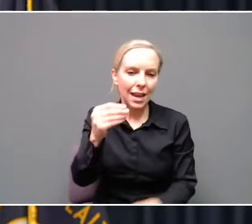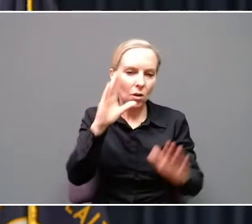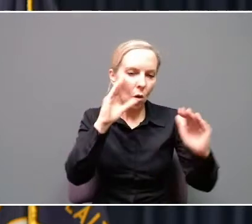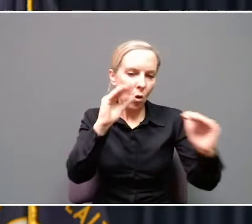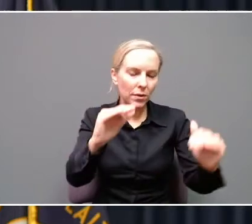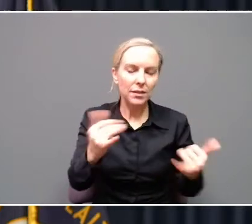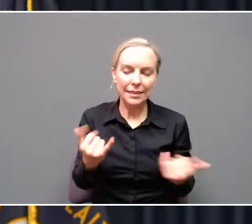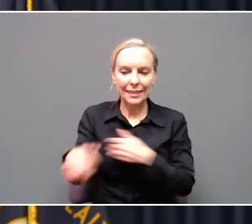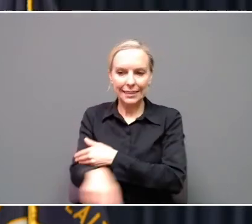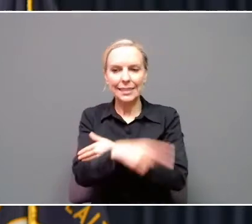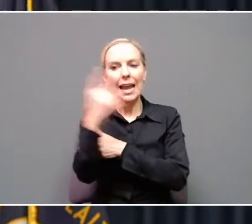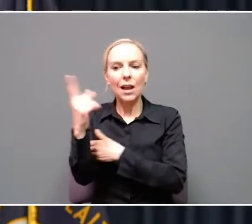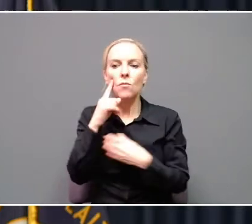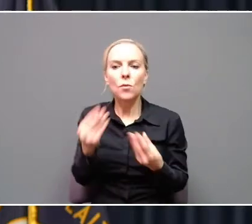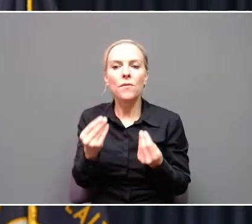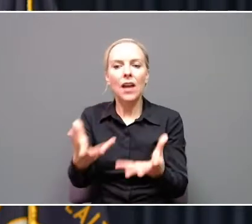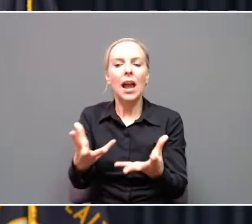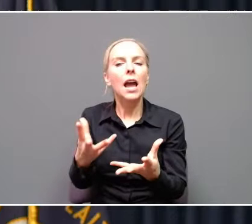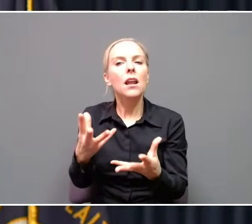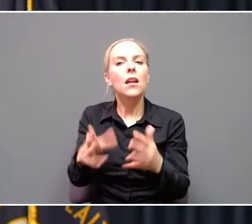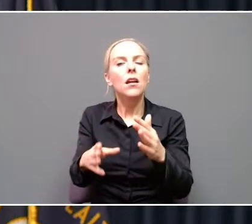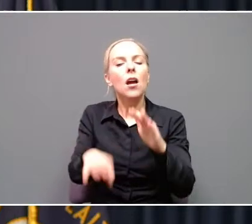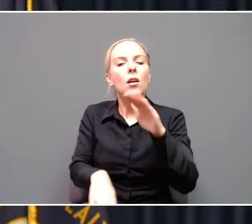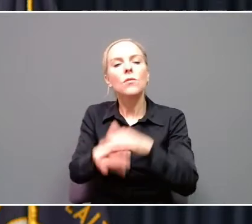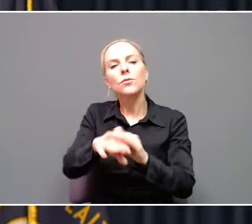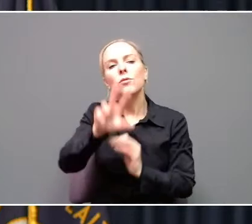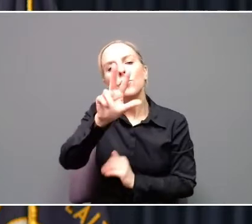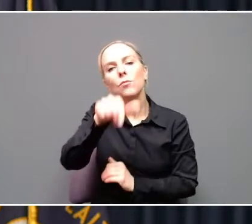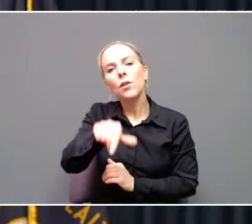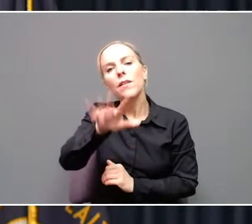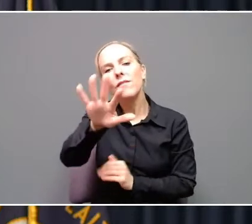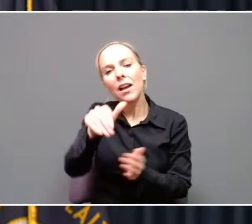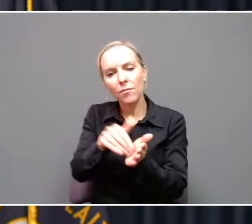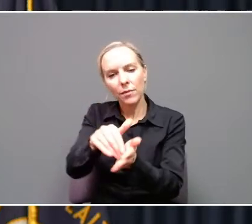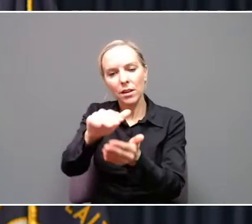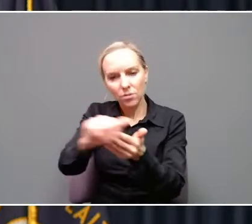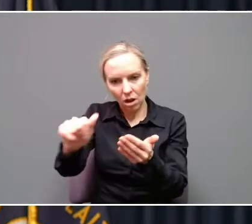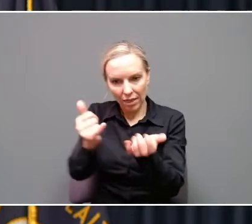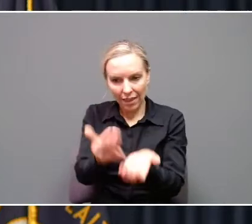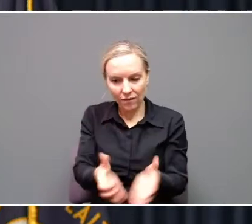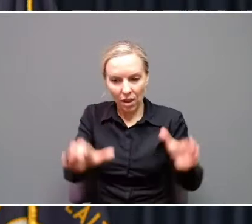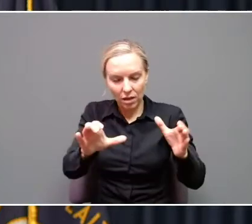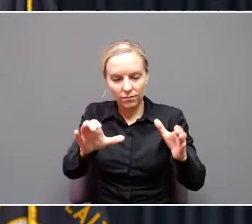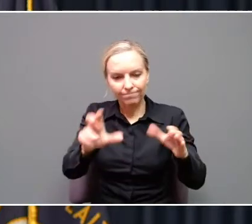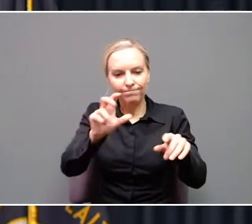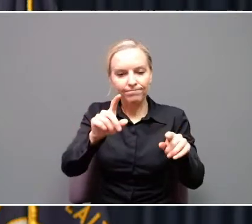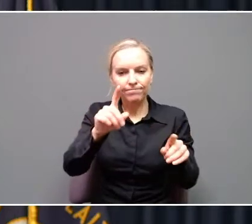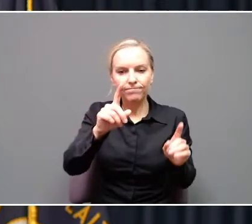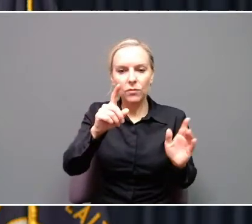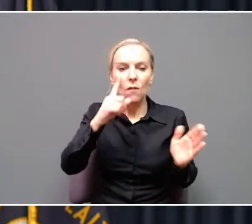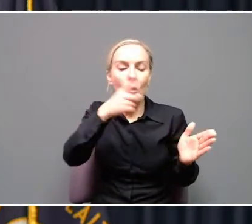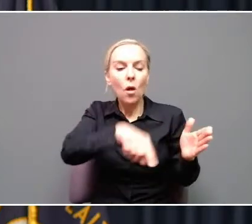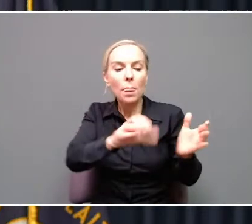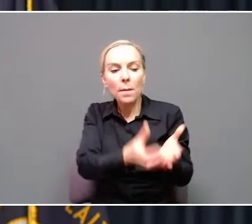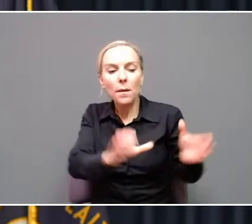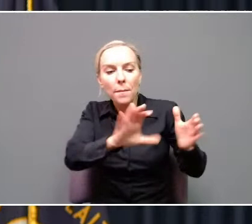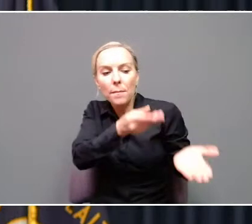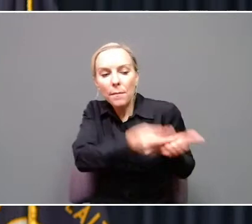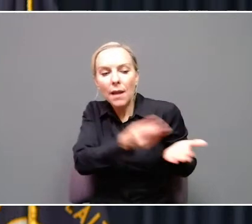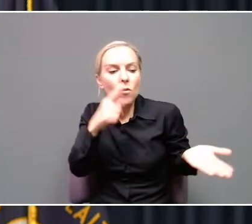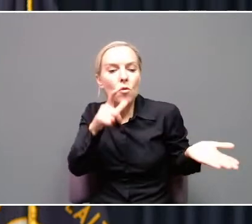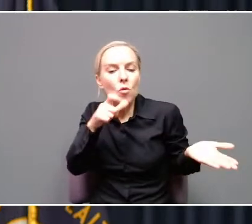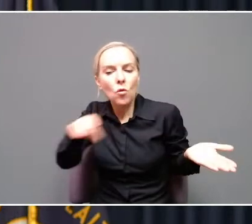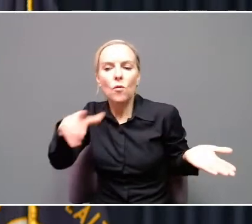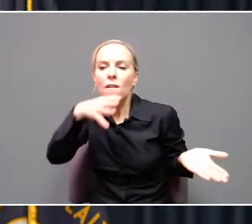that we're going to be providing up to $3.25 million from the fund to help farmers in Western Kentucky continue to grow and process